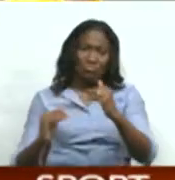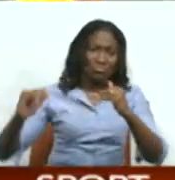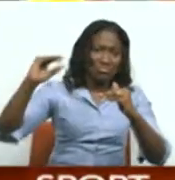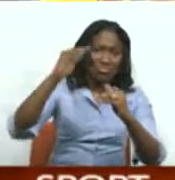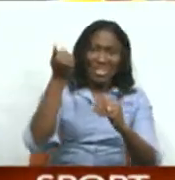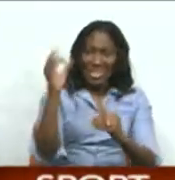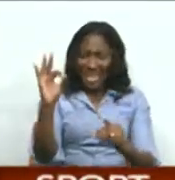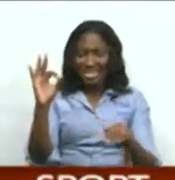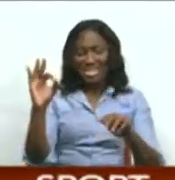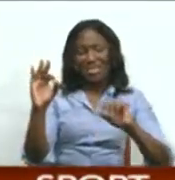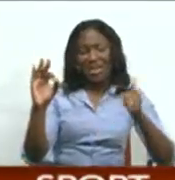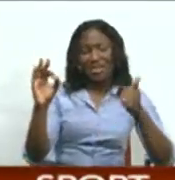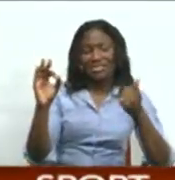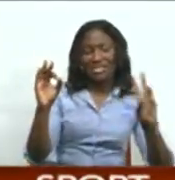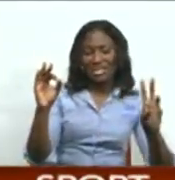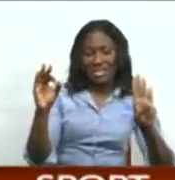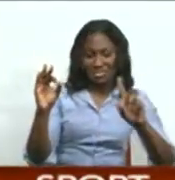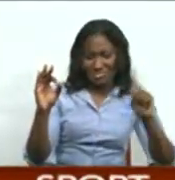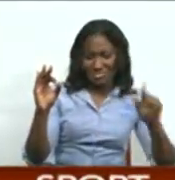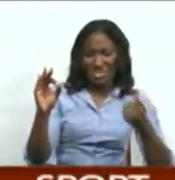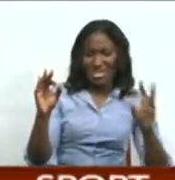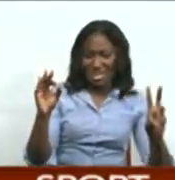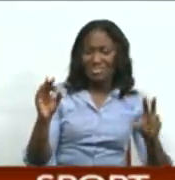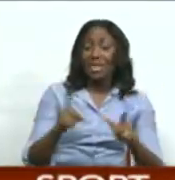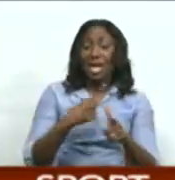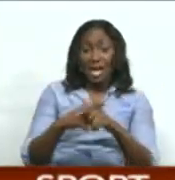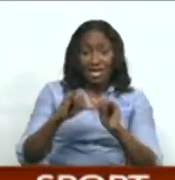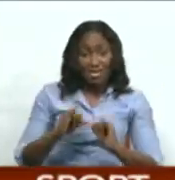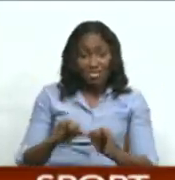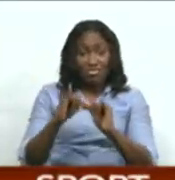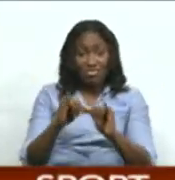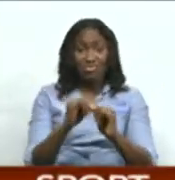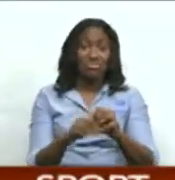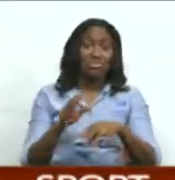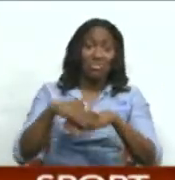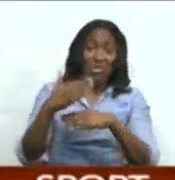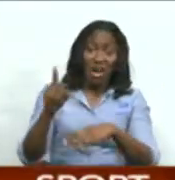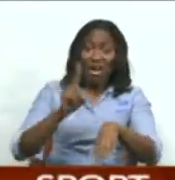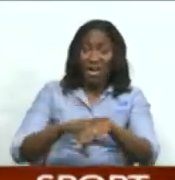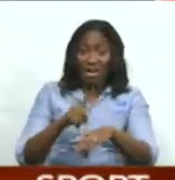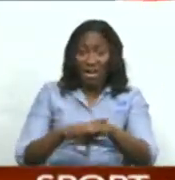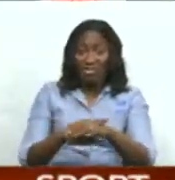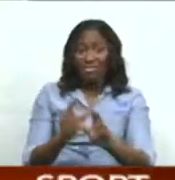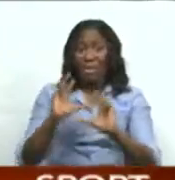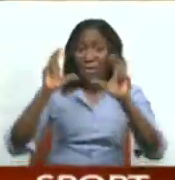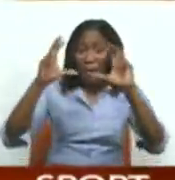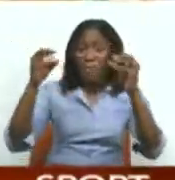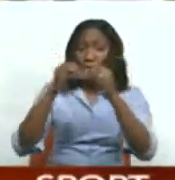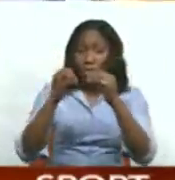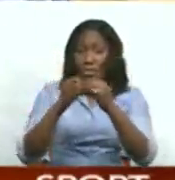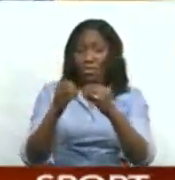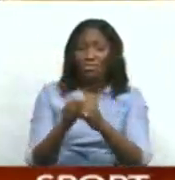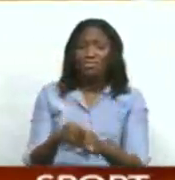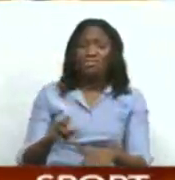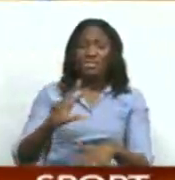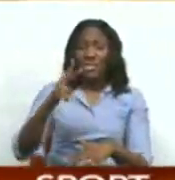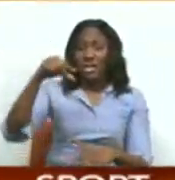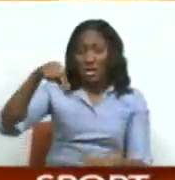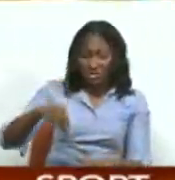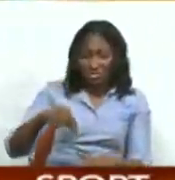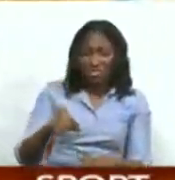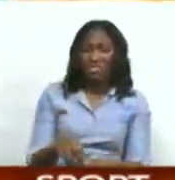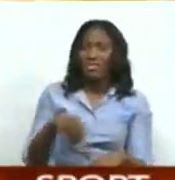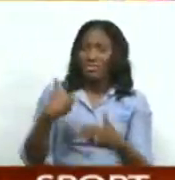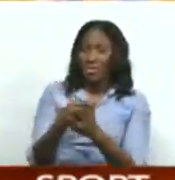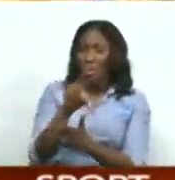by halftime, leaning on the accuracy of their own goal shoot, Latoya Thomas, in that period and the third. Thomas dropped 28